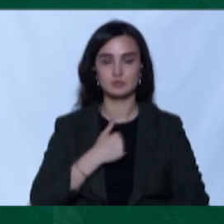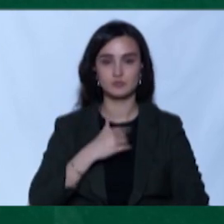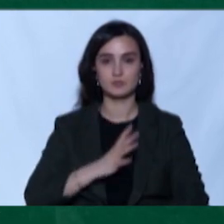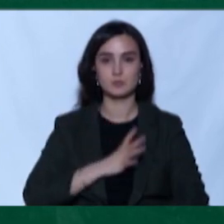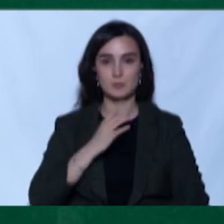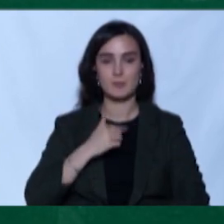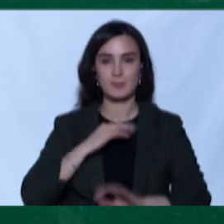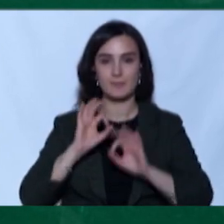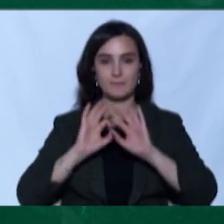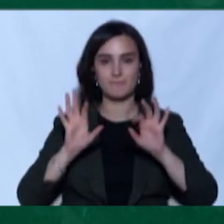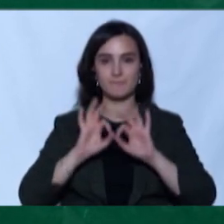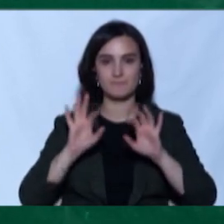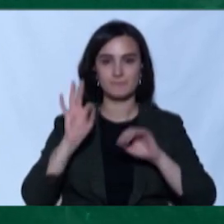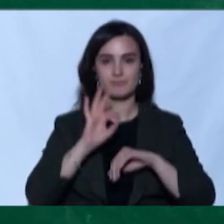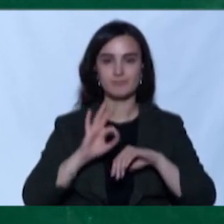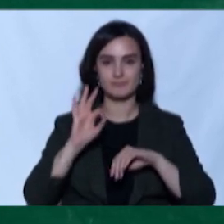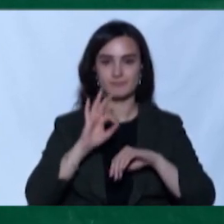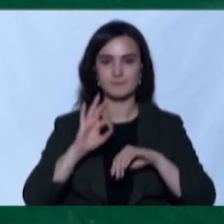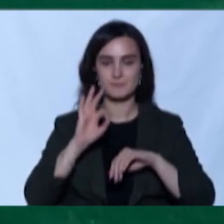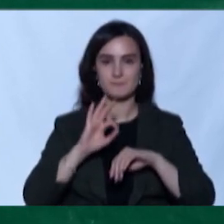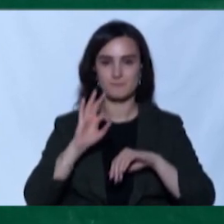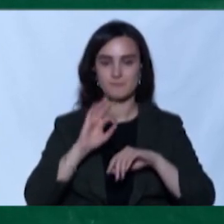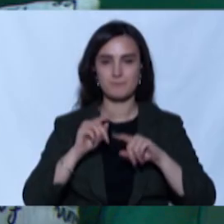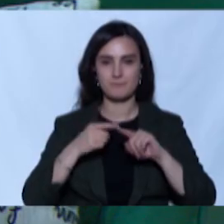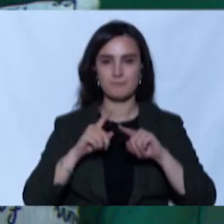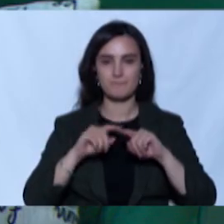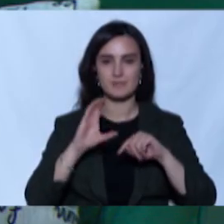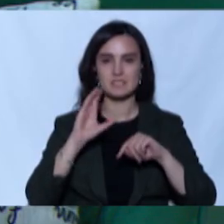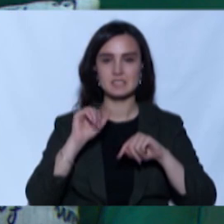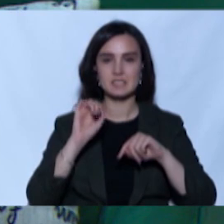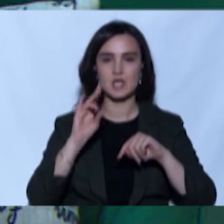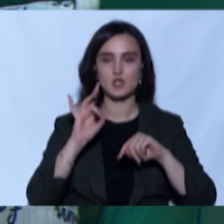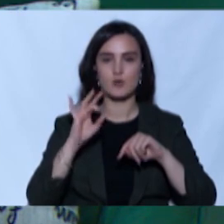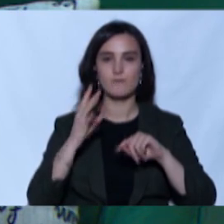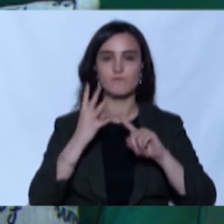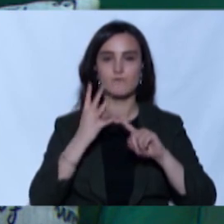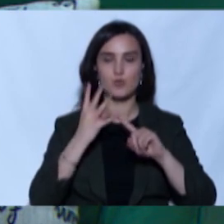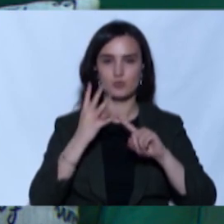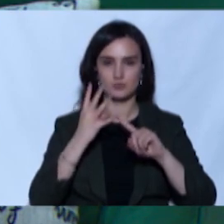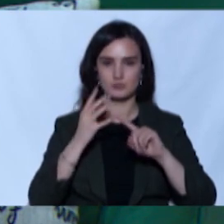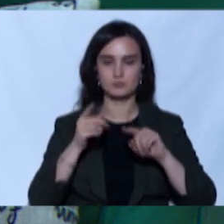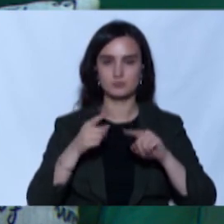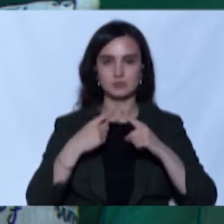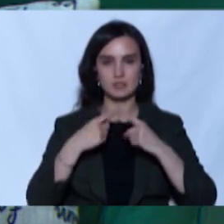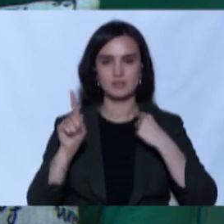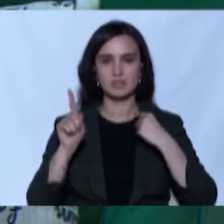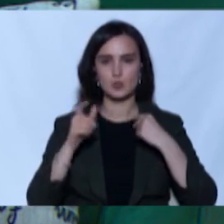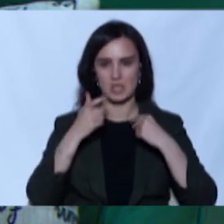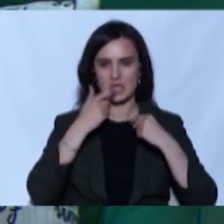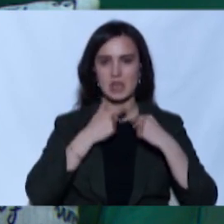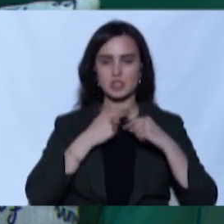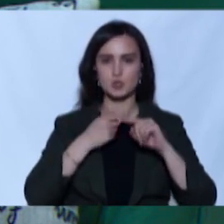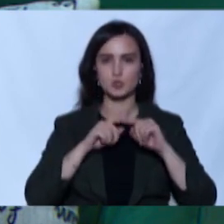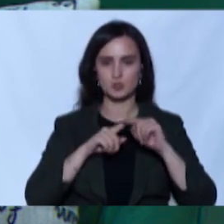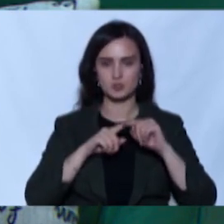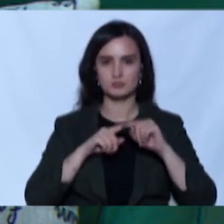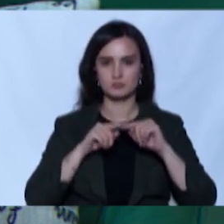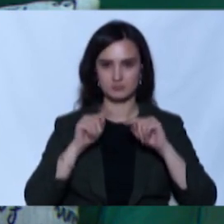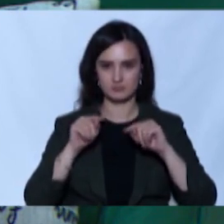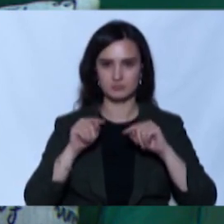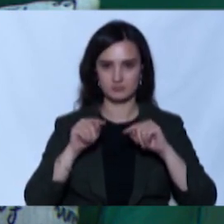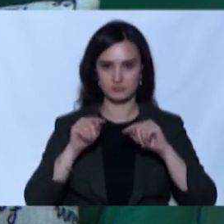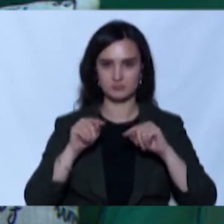to speak about Sign of Four, and I have to say, Daryl, another classic. It keeps you on